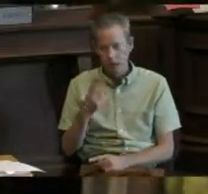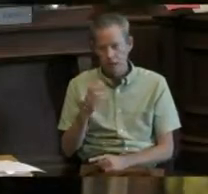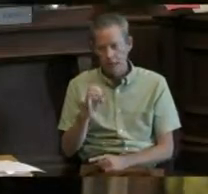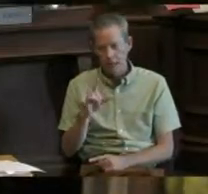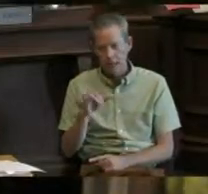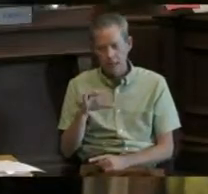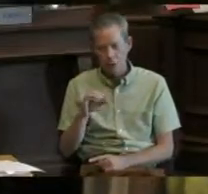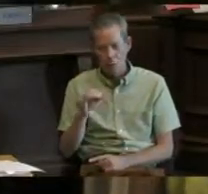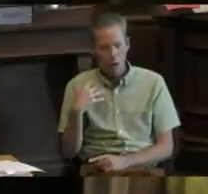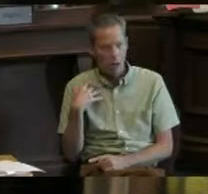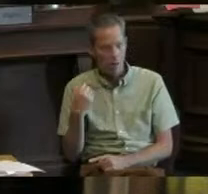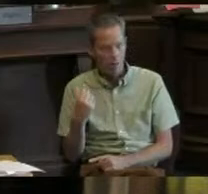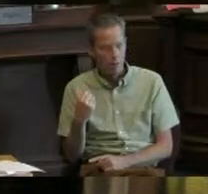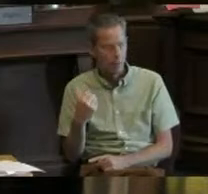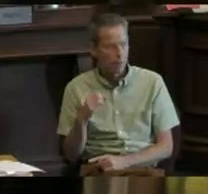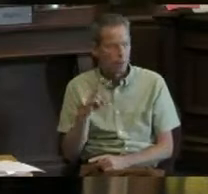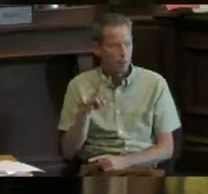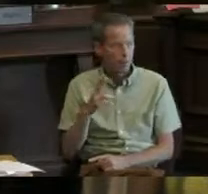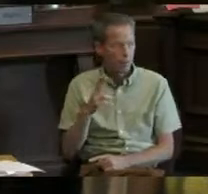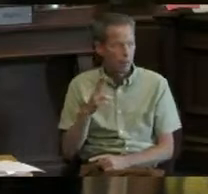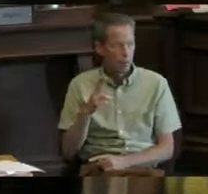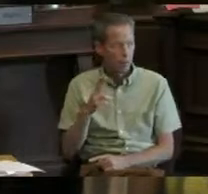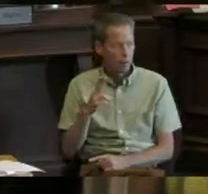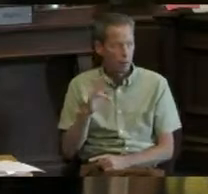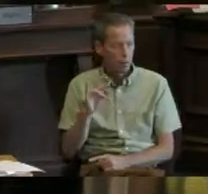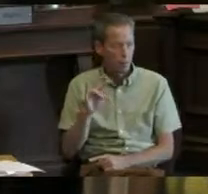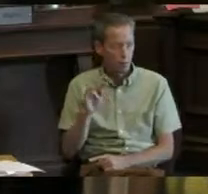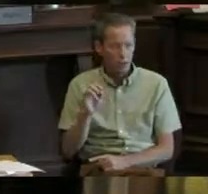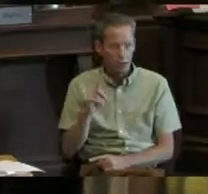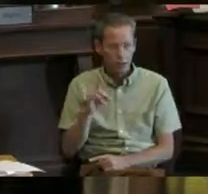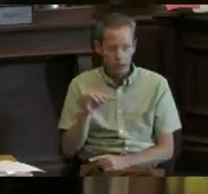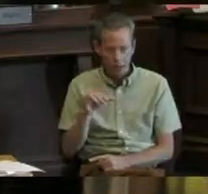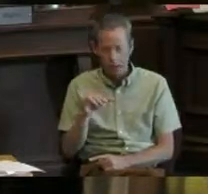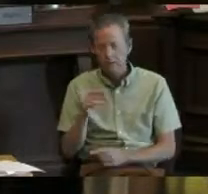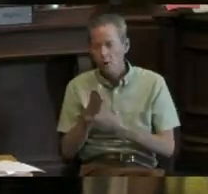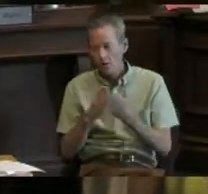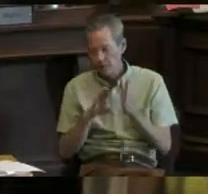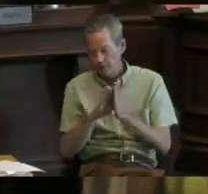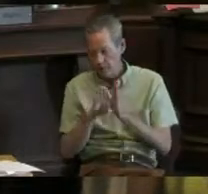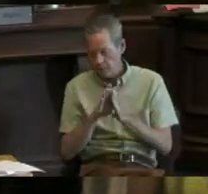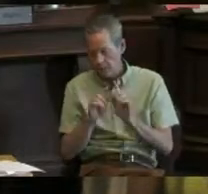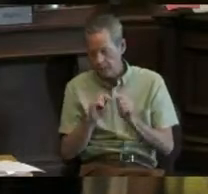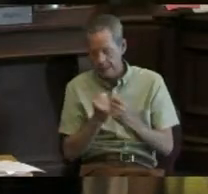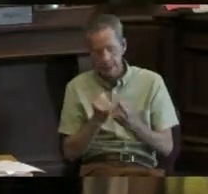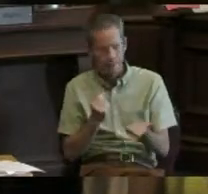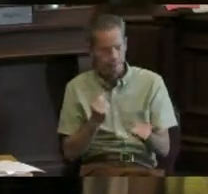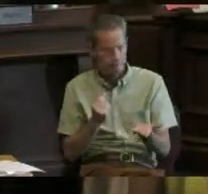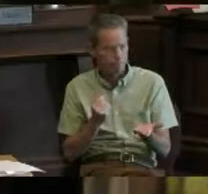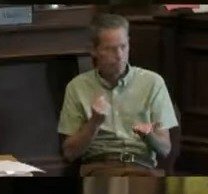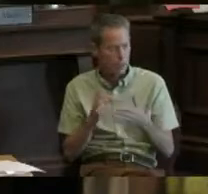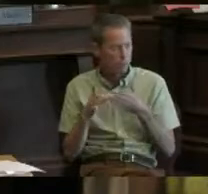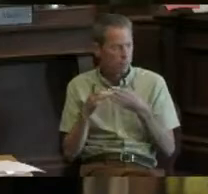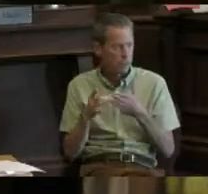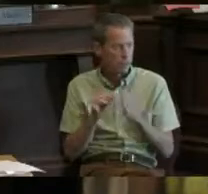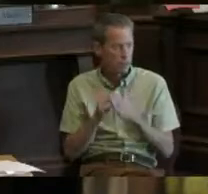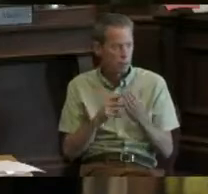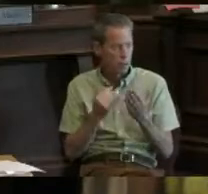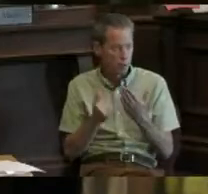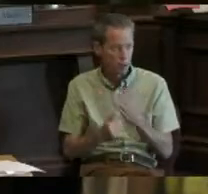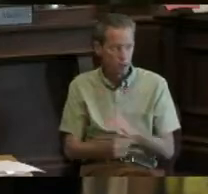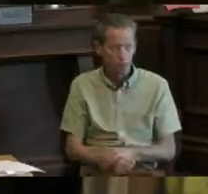Health. Okay. Well, this is Whitney McCleary. Whitney is part of the development team that is has been leading this